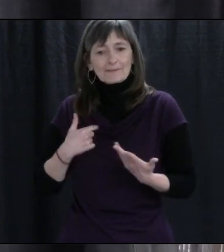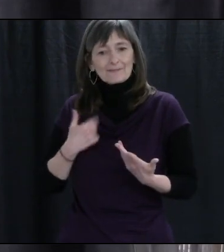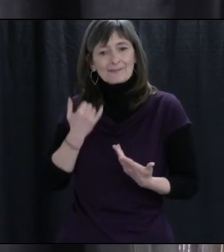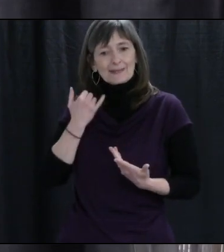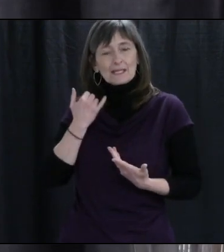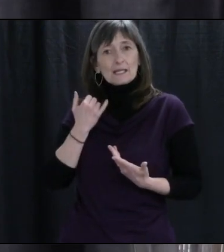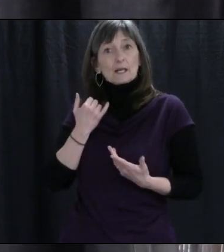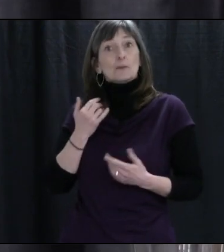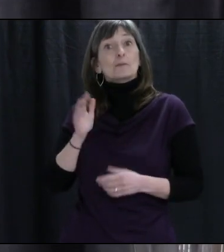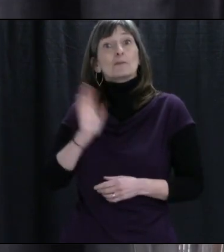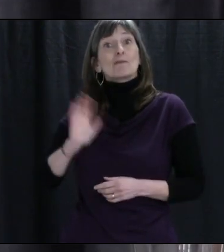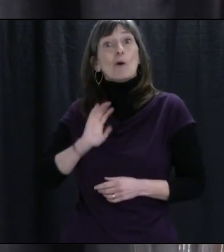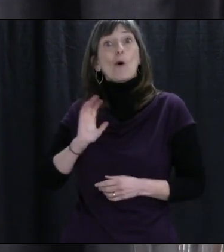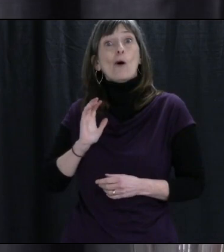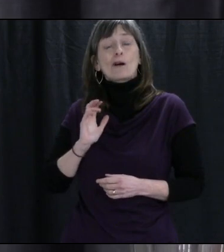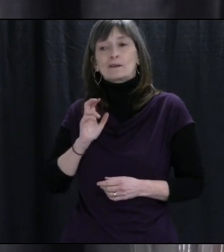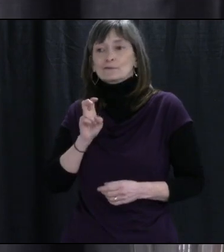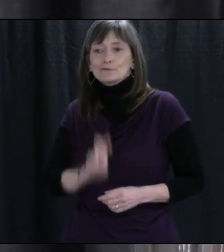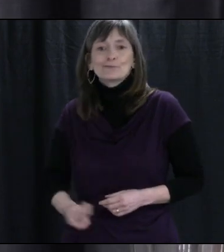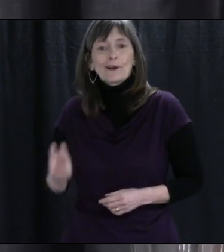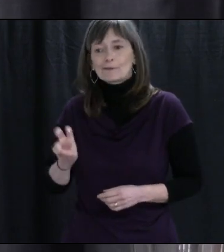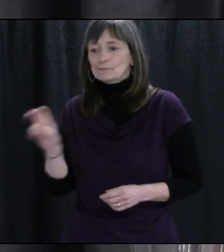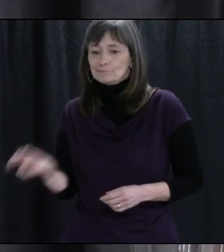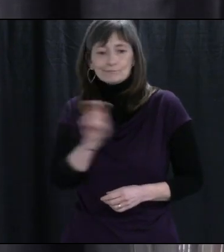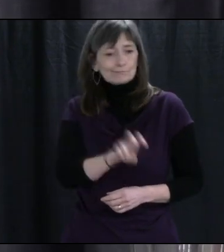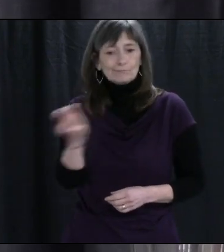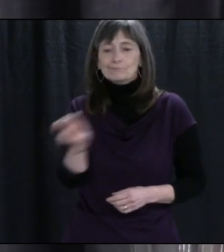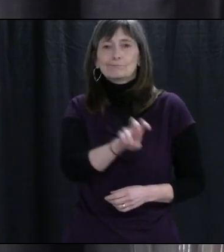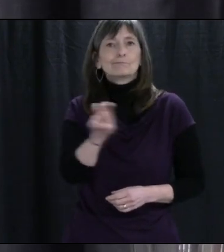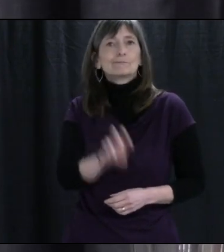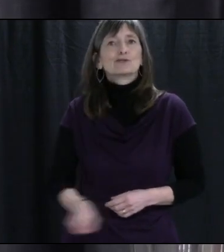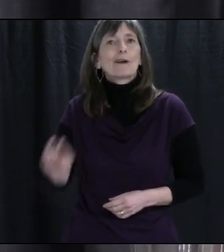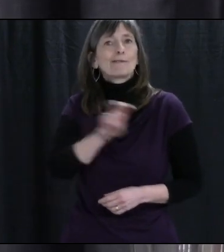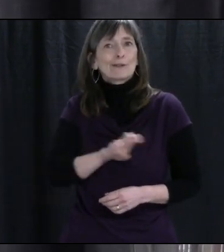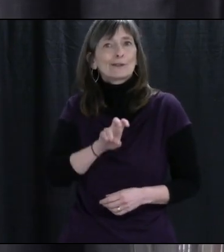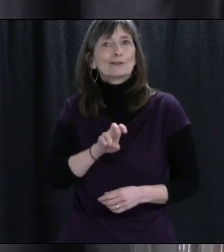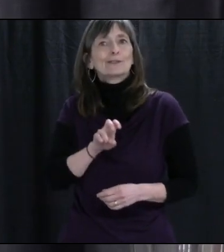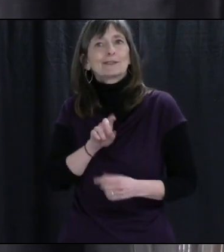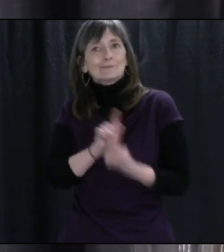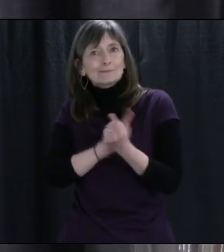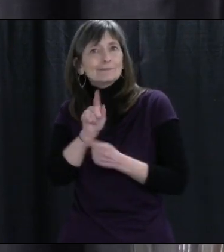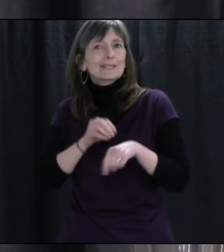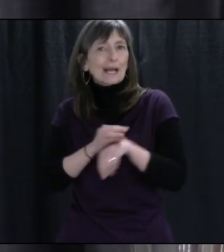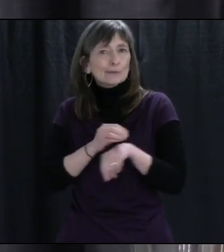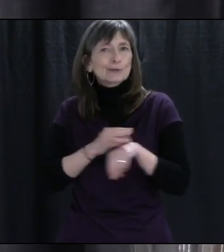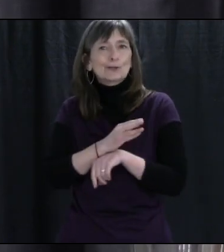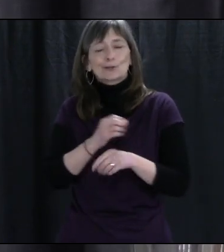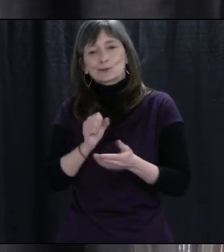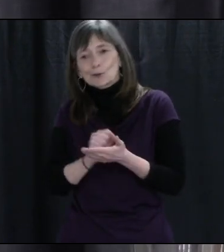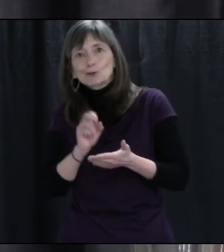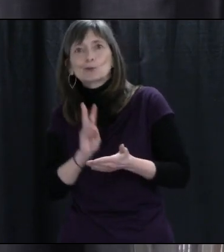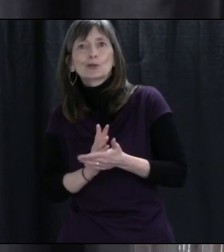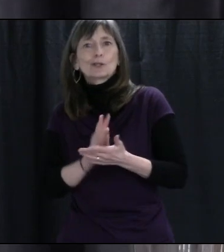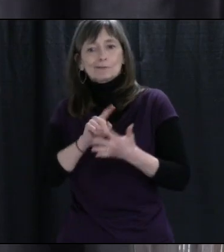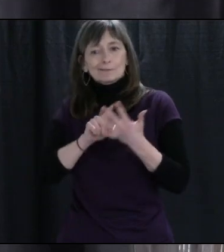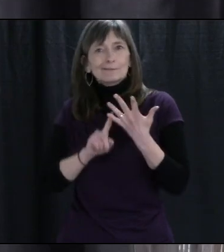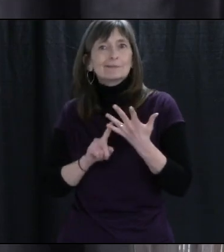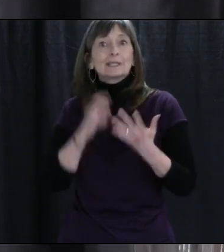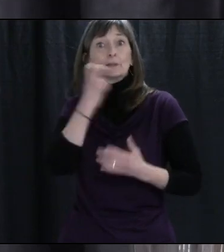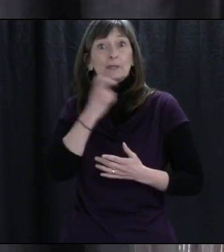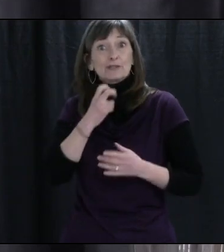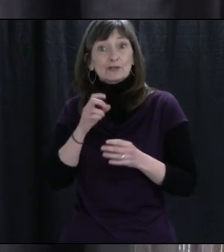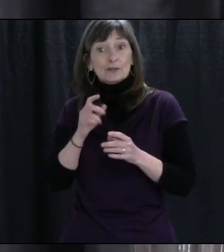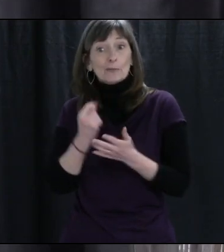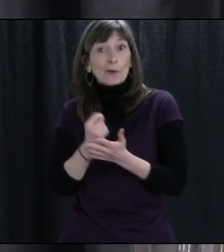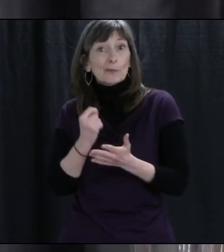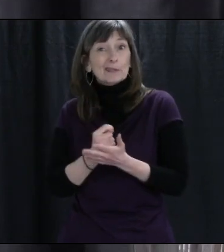resources that would normally travel between facilities and communities. And for example, social work, speech language